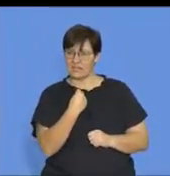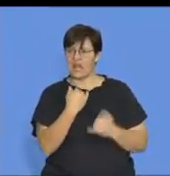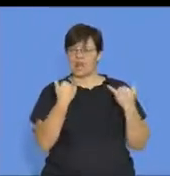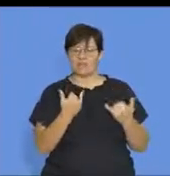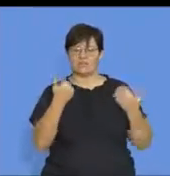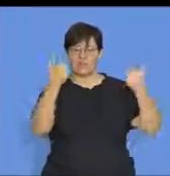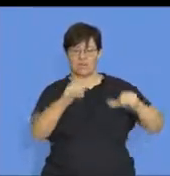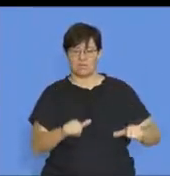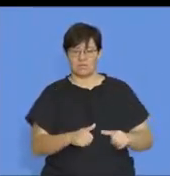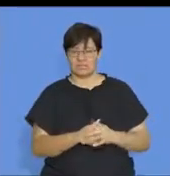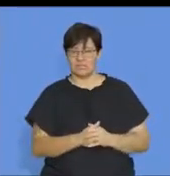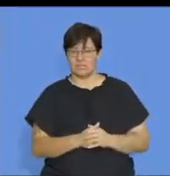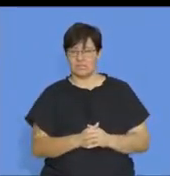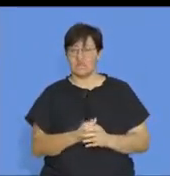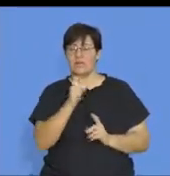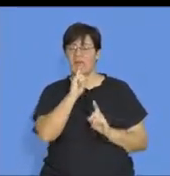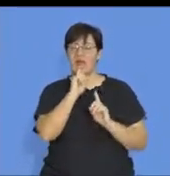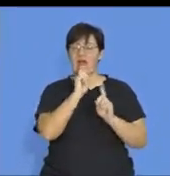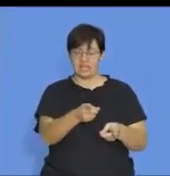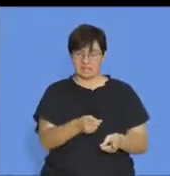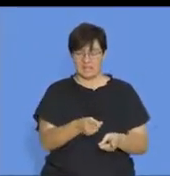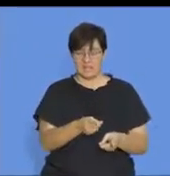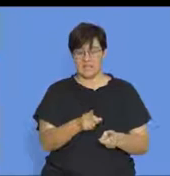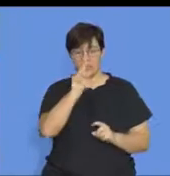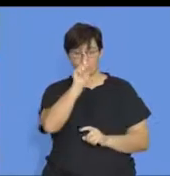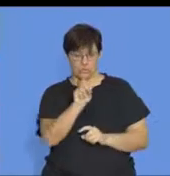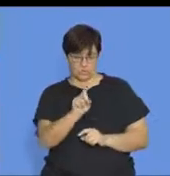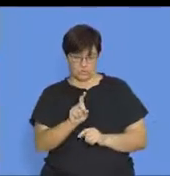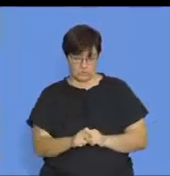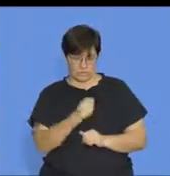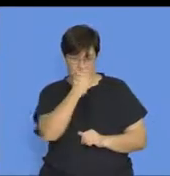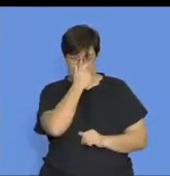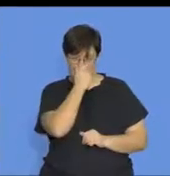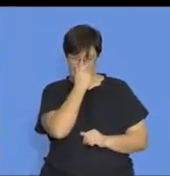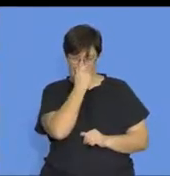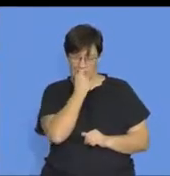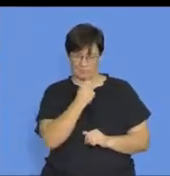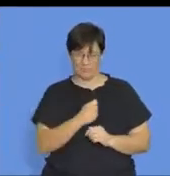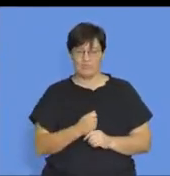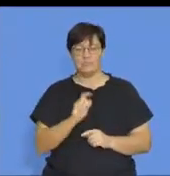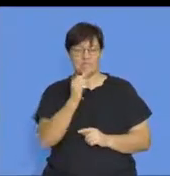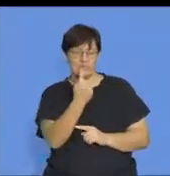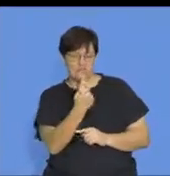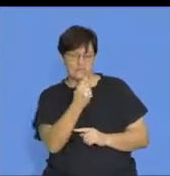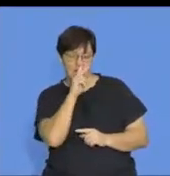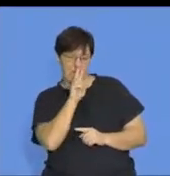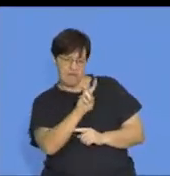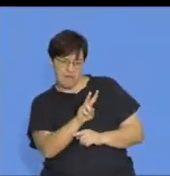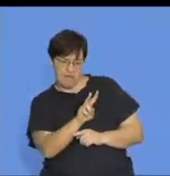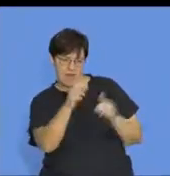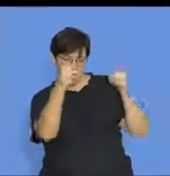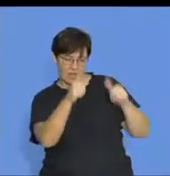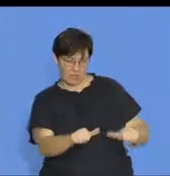provided and answer the following questions, right? So let's first study the accounts and then we'll go to